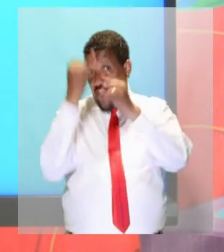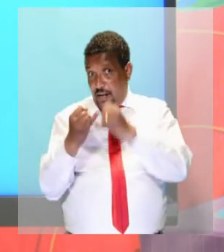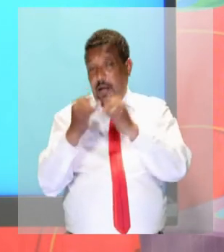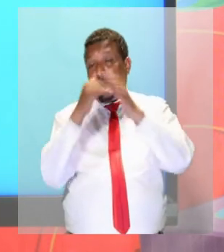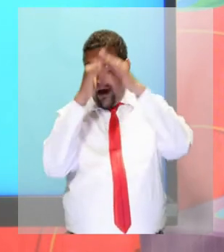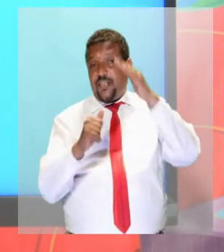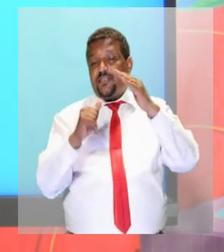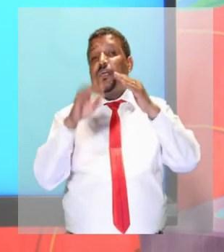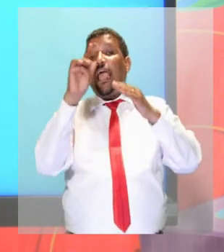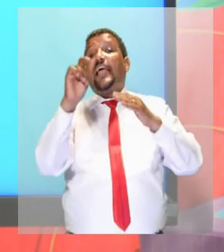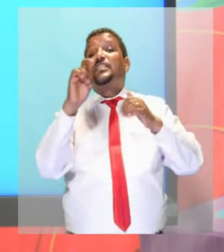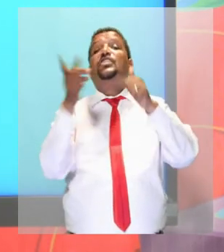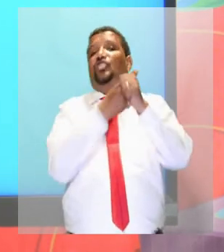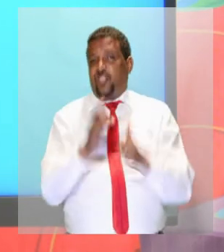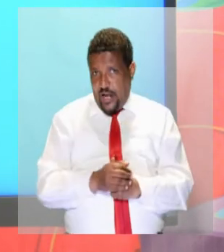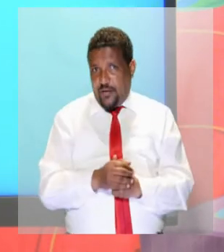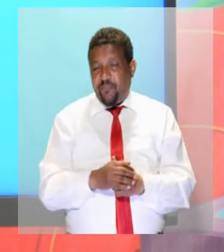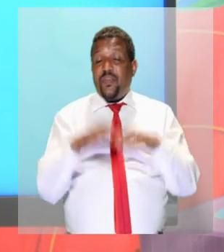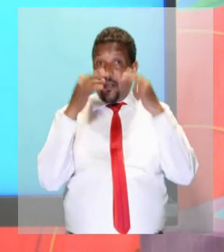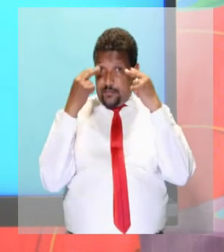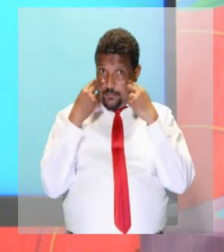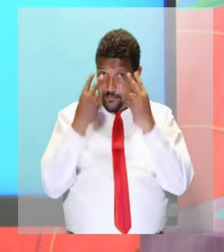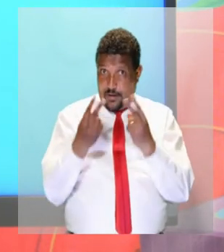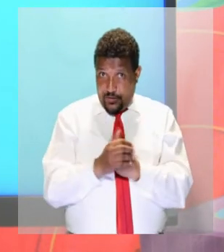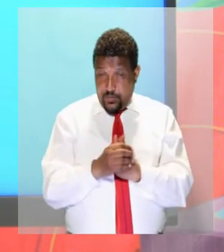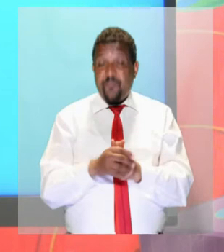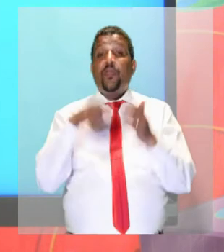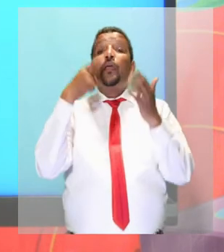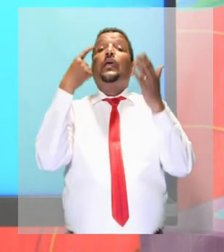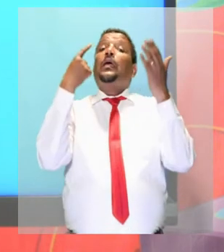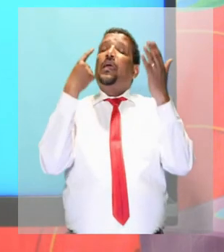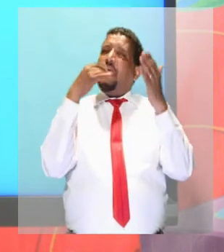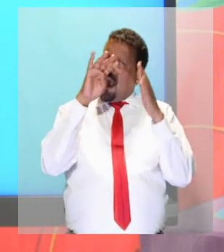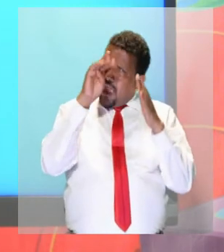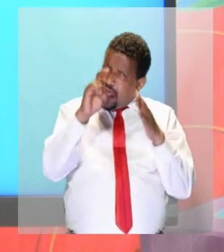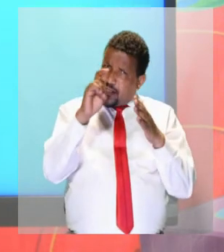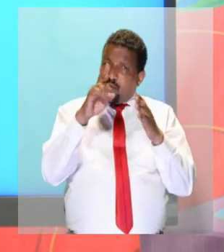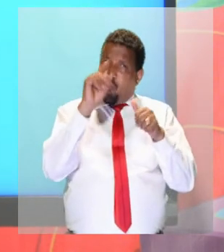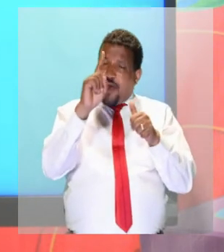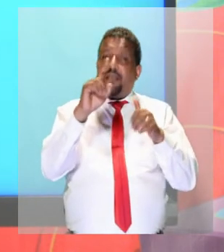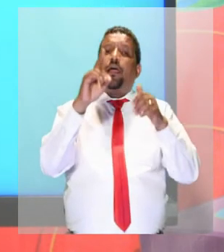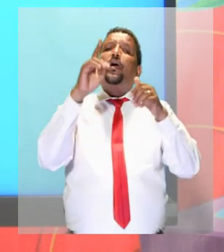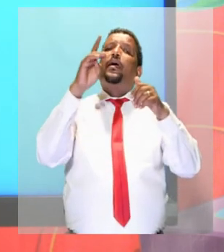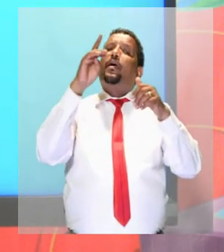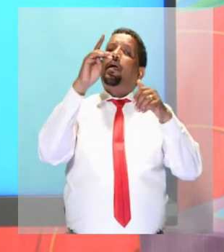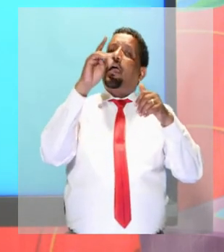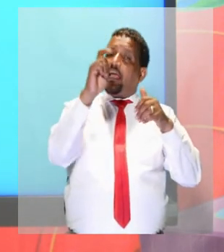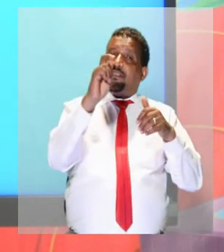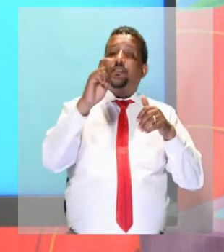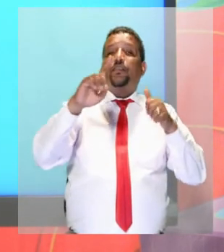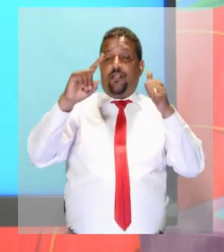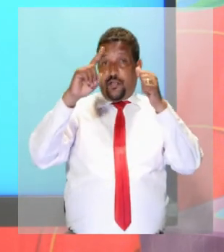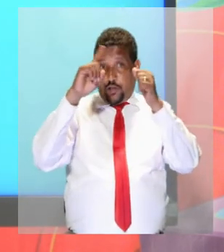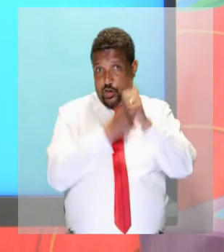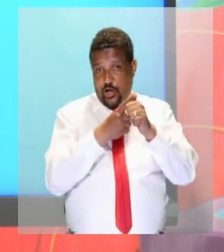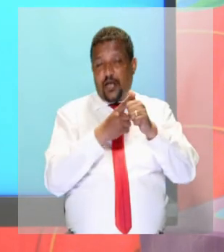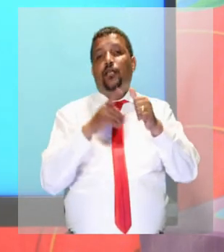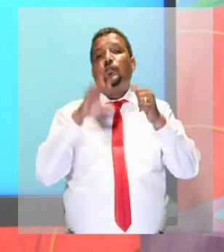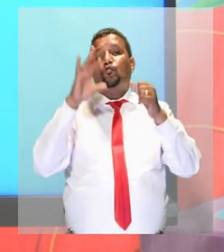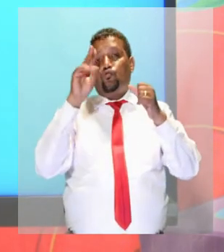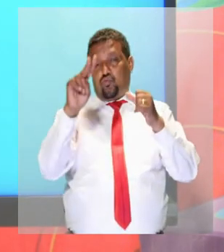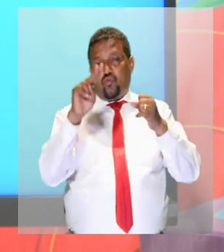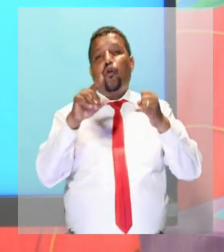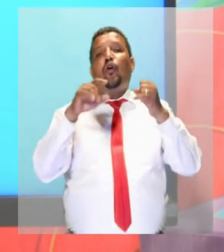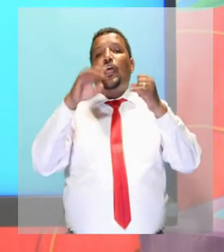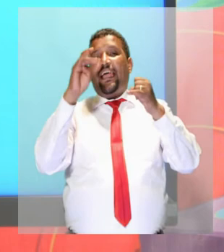initial. And let's take this one as X initial and this two as X final. Let's take